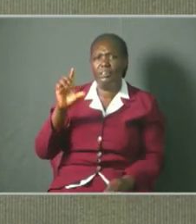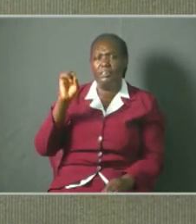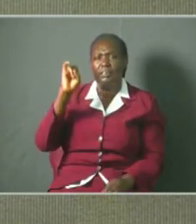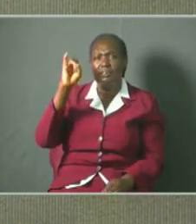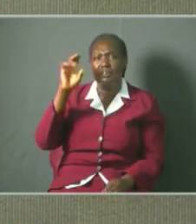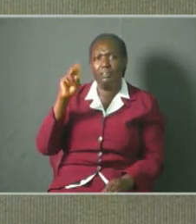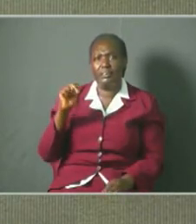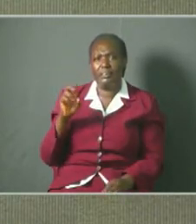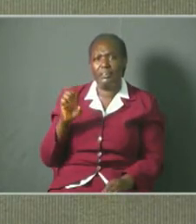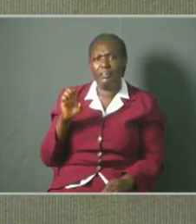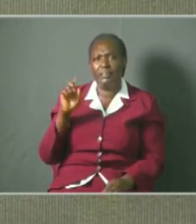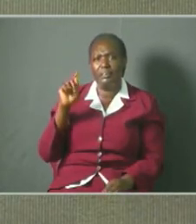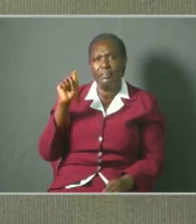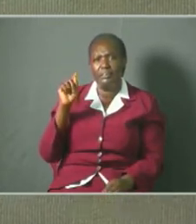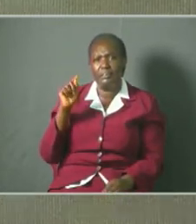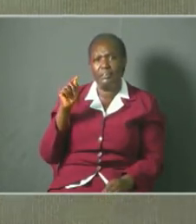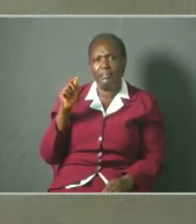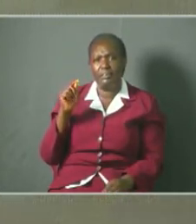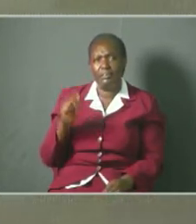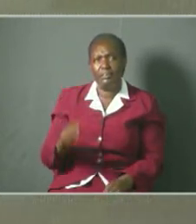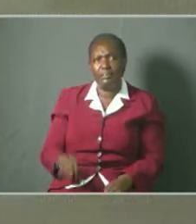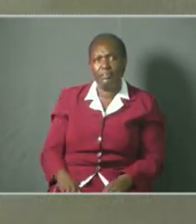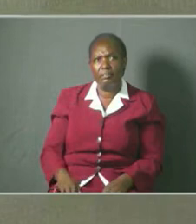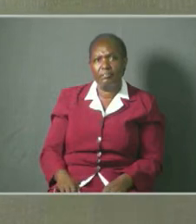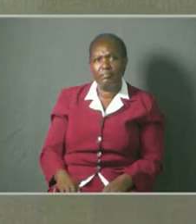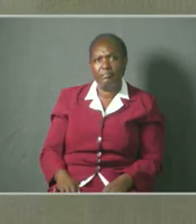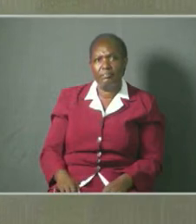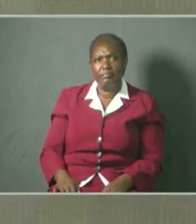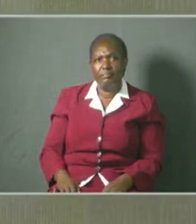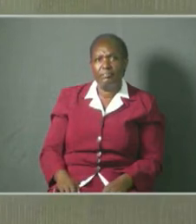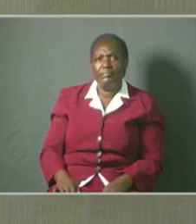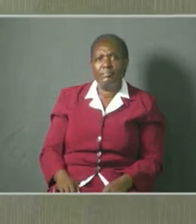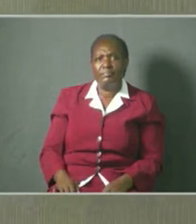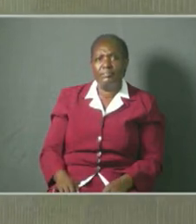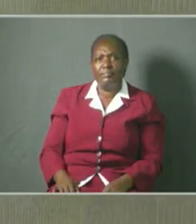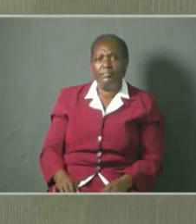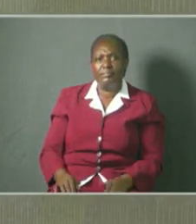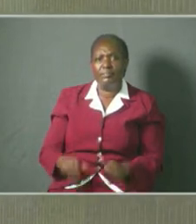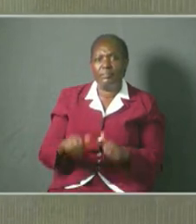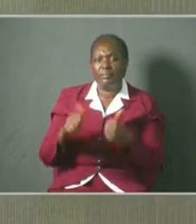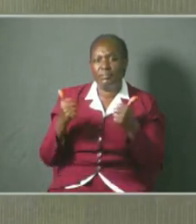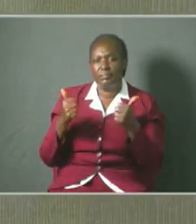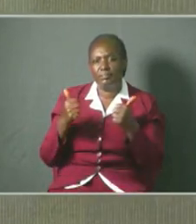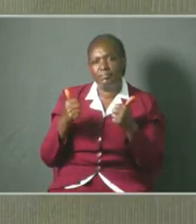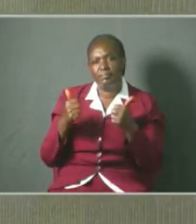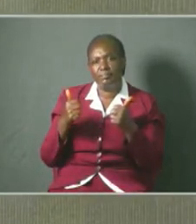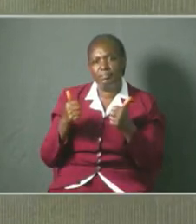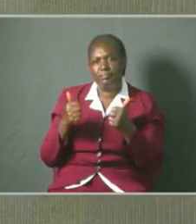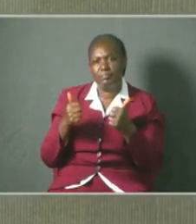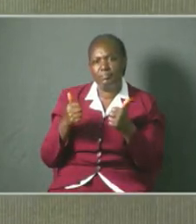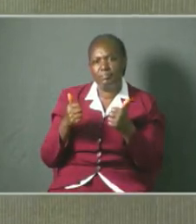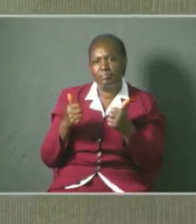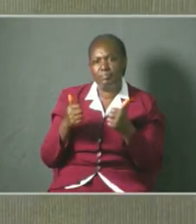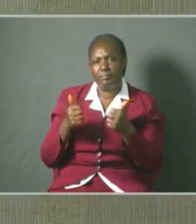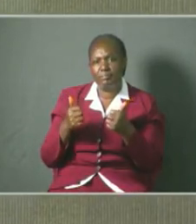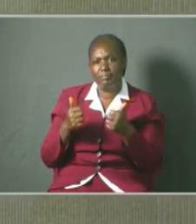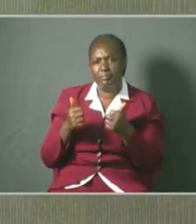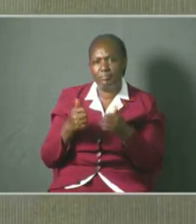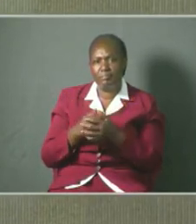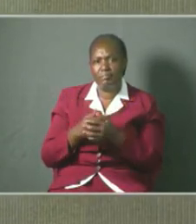Is the microphone working well? Thank you. All right, Karibu, my sister,